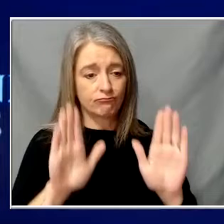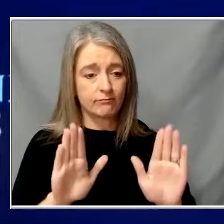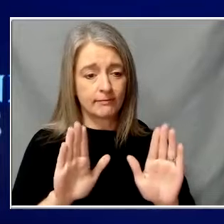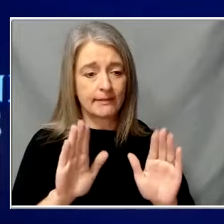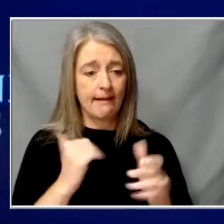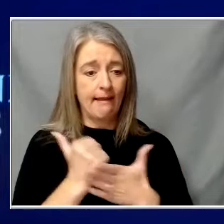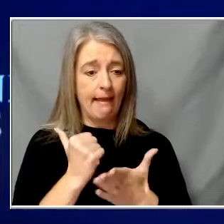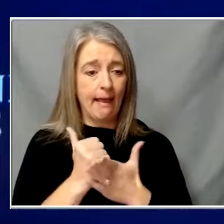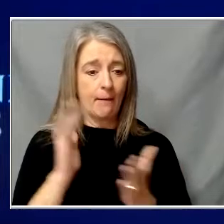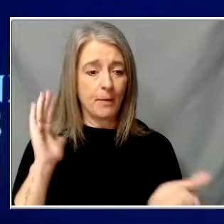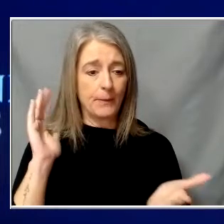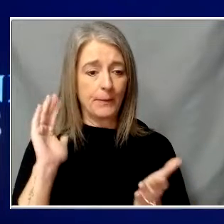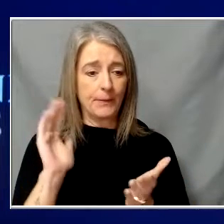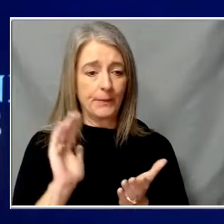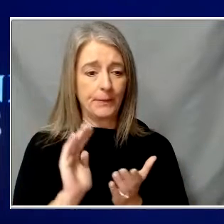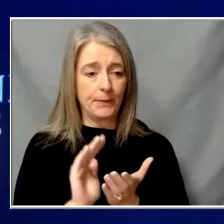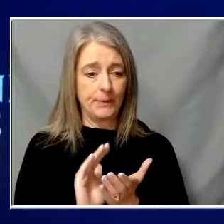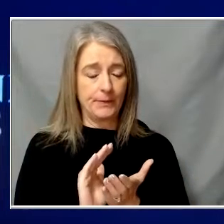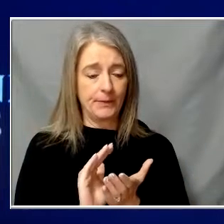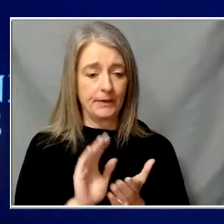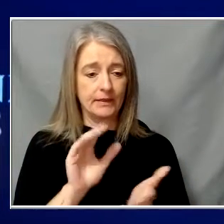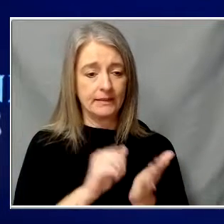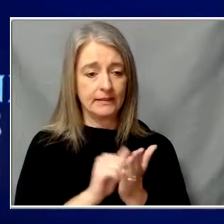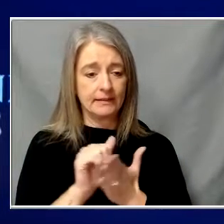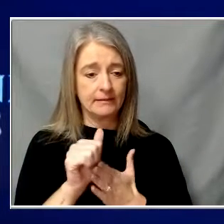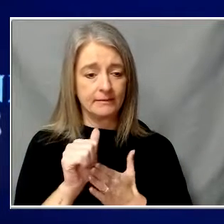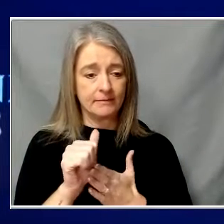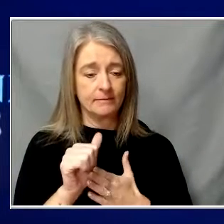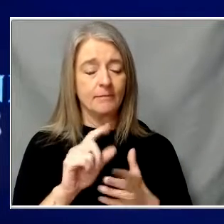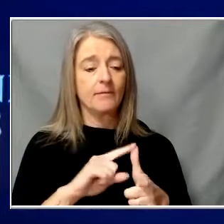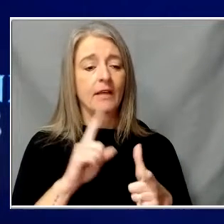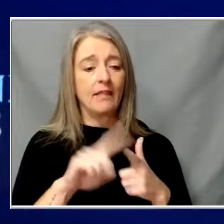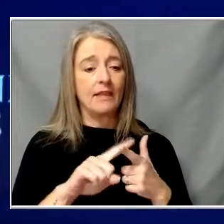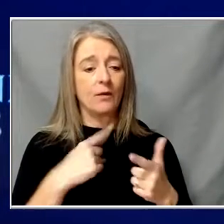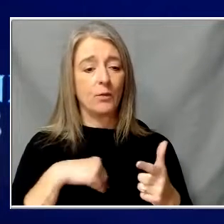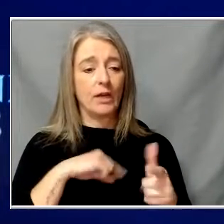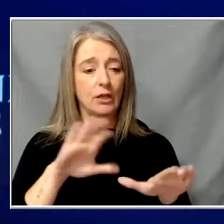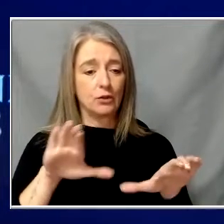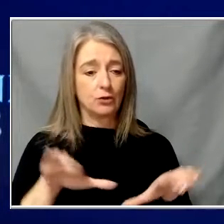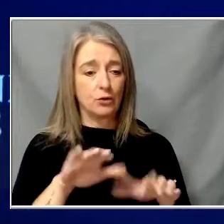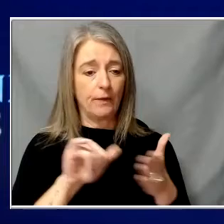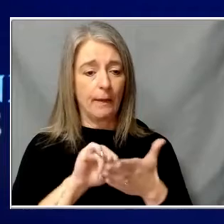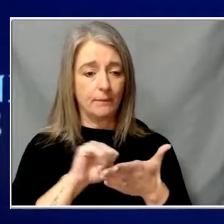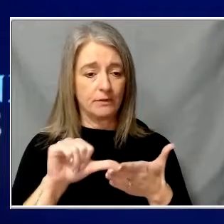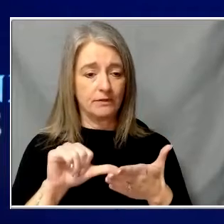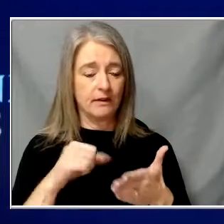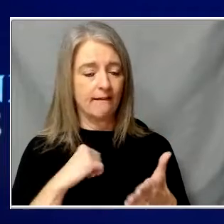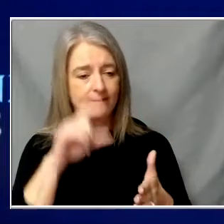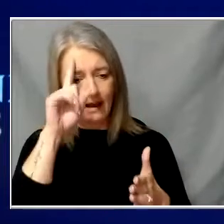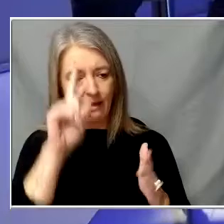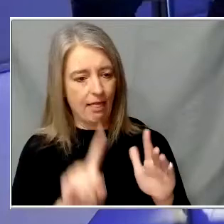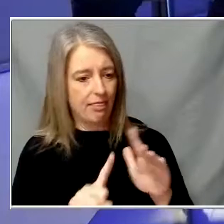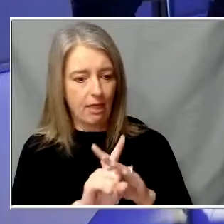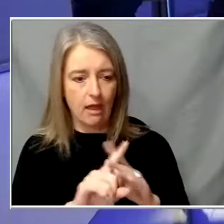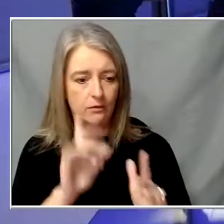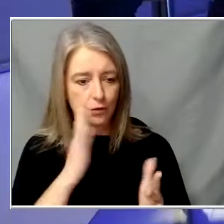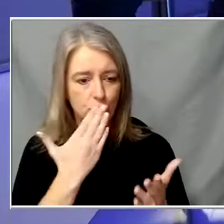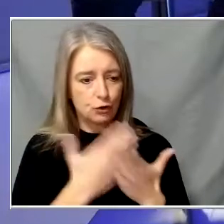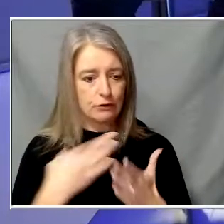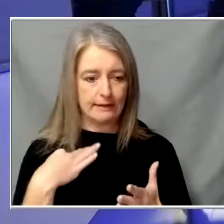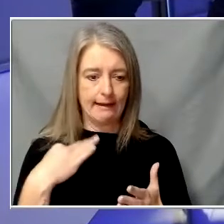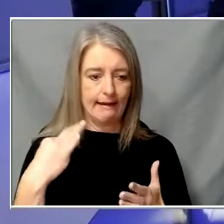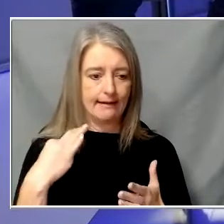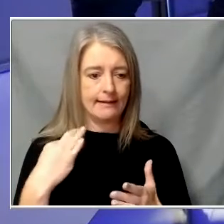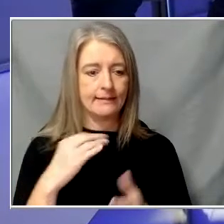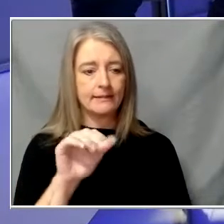to go down in his abdomen, which then allowed me to do the procedure. Otherwise, I wouldn't have thought he was a good candidate. Austin, I want to bring you in